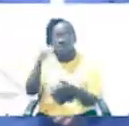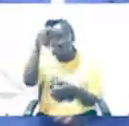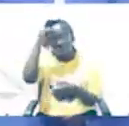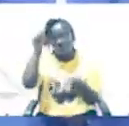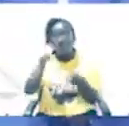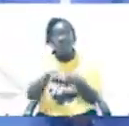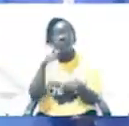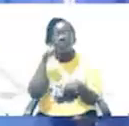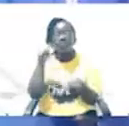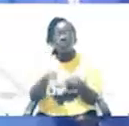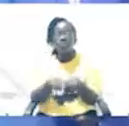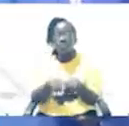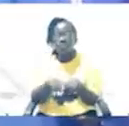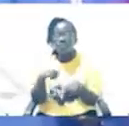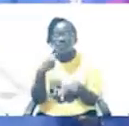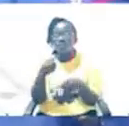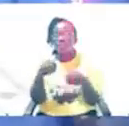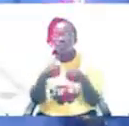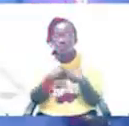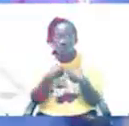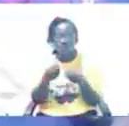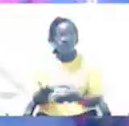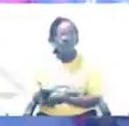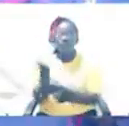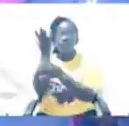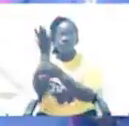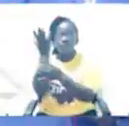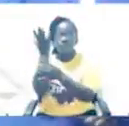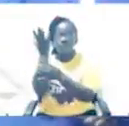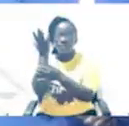And bring him to the altar of Jesus